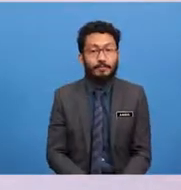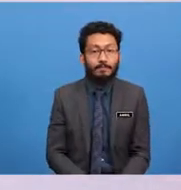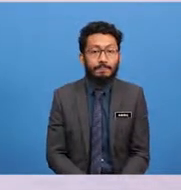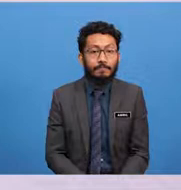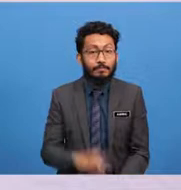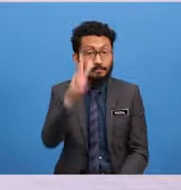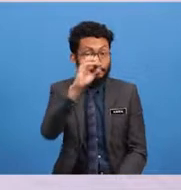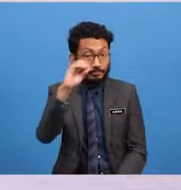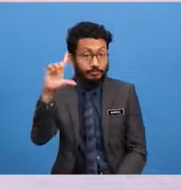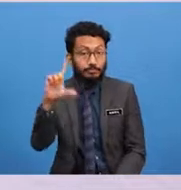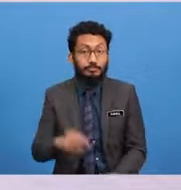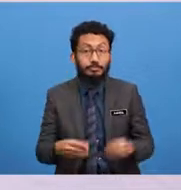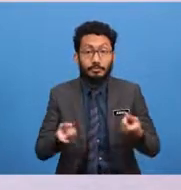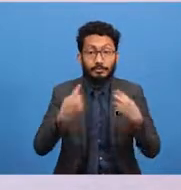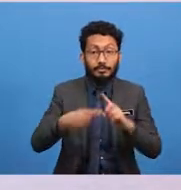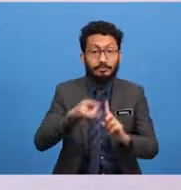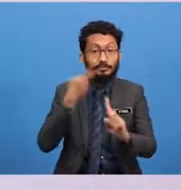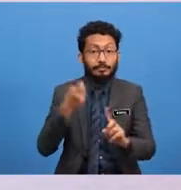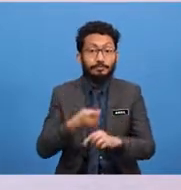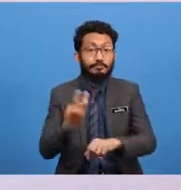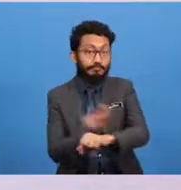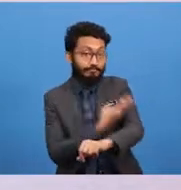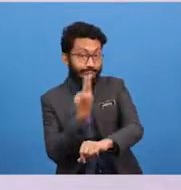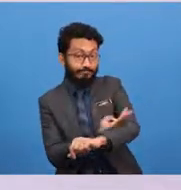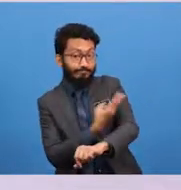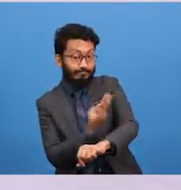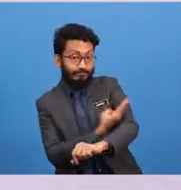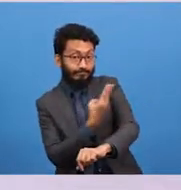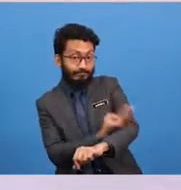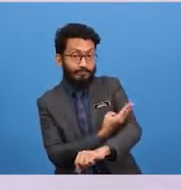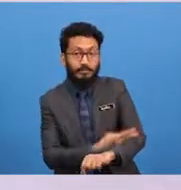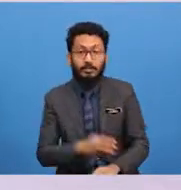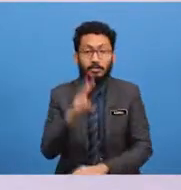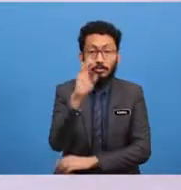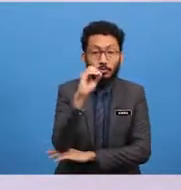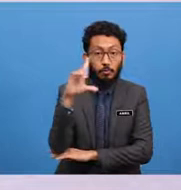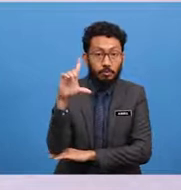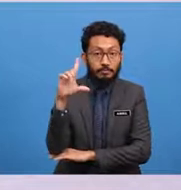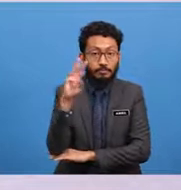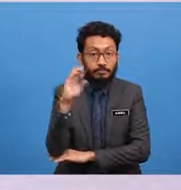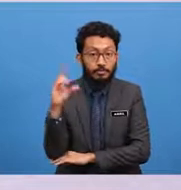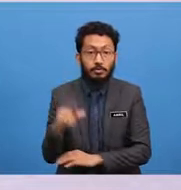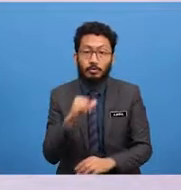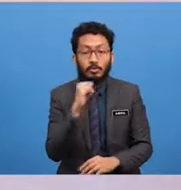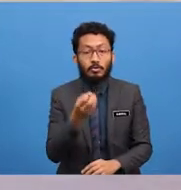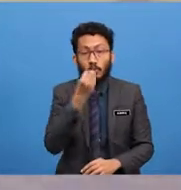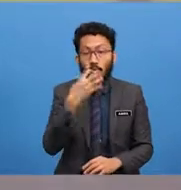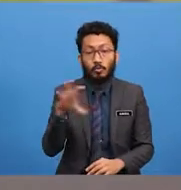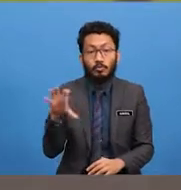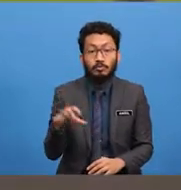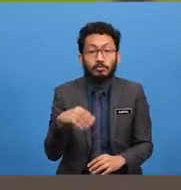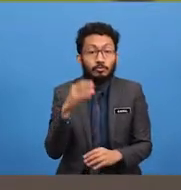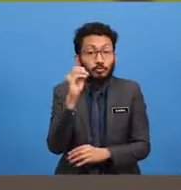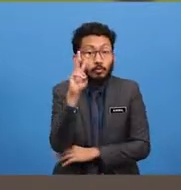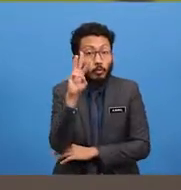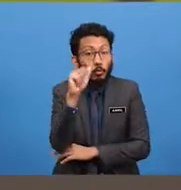Wool comes from sheep. Wool is warm. For